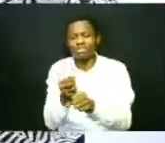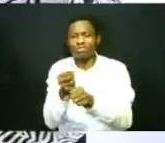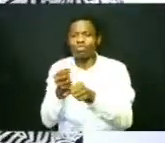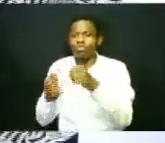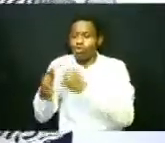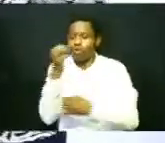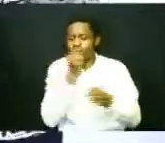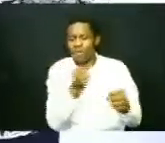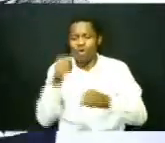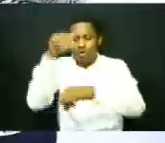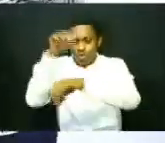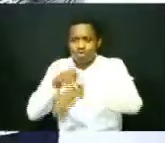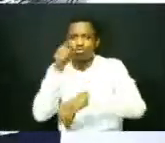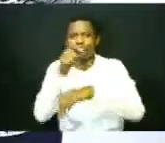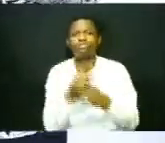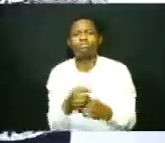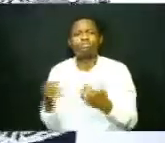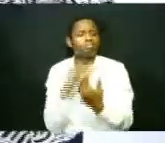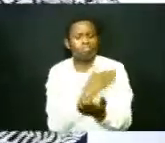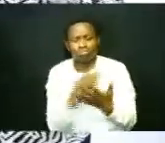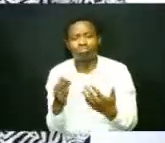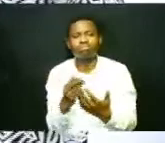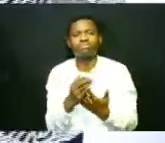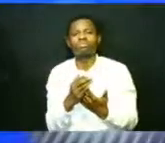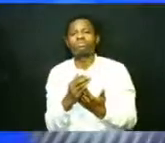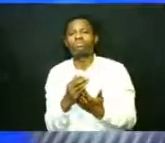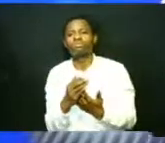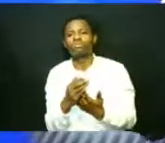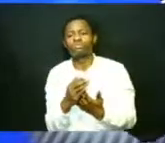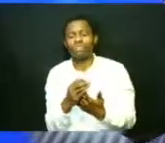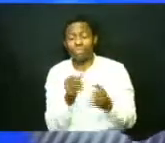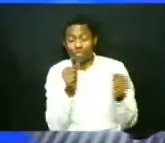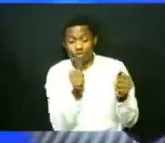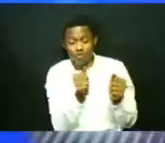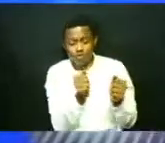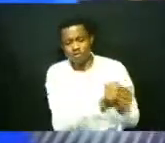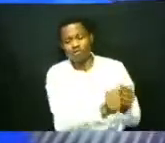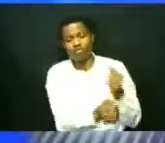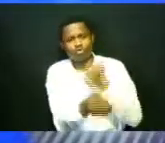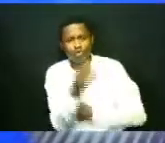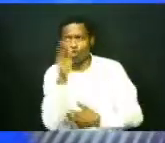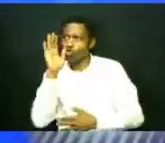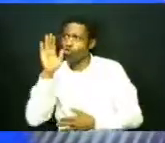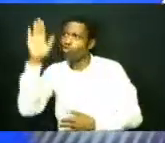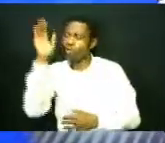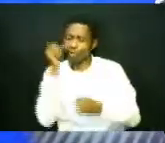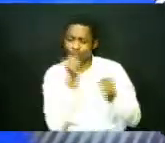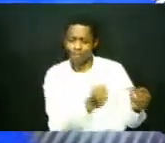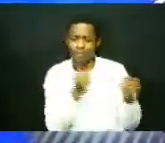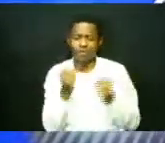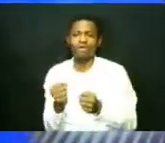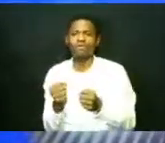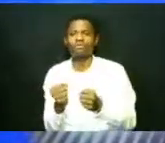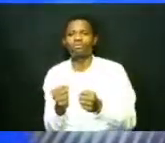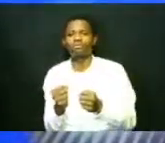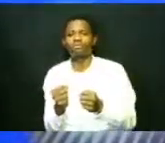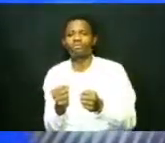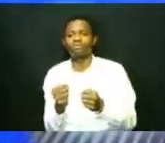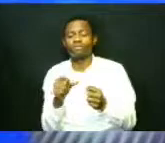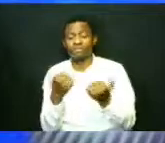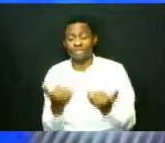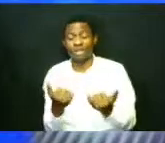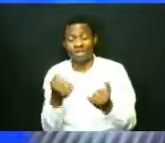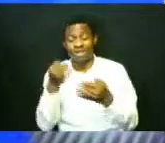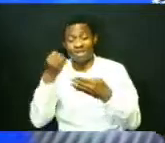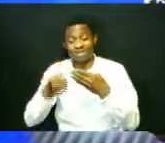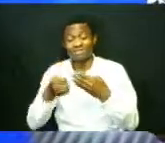Amen. Wherever you are. Amen. With the power of God. Amen. Now I end with this.